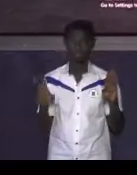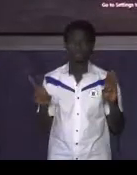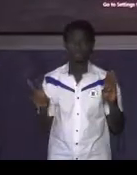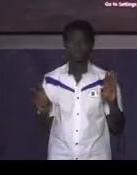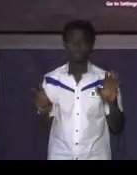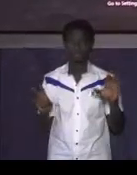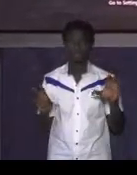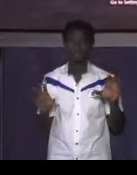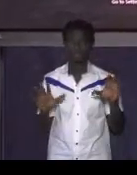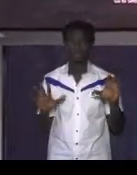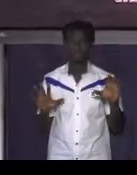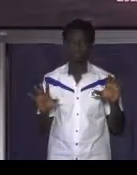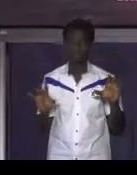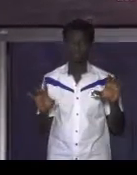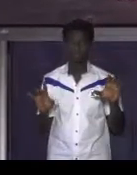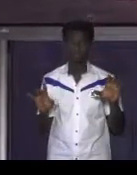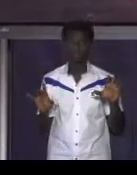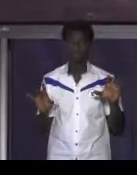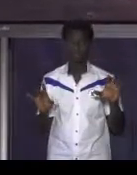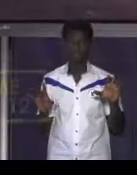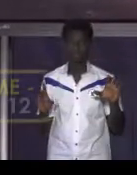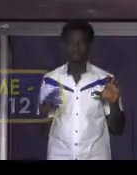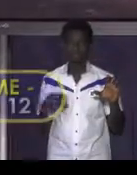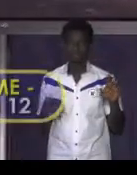C, 57, and D,